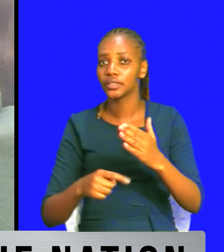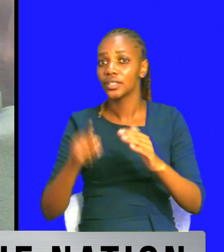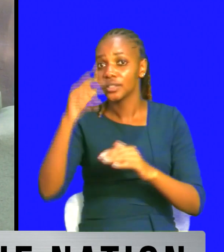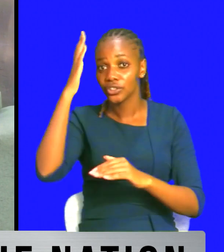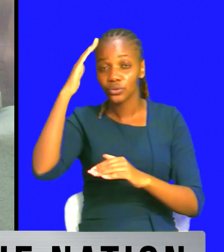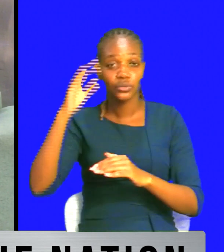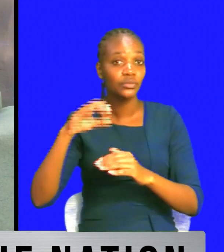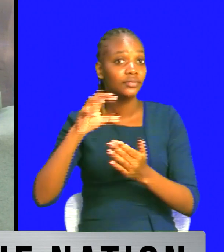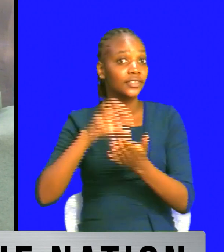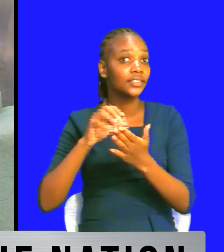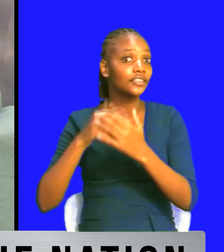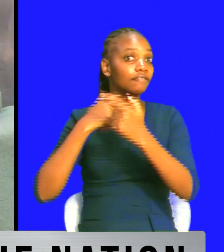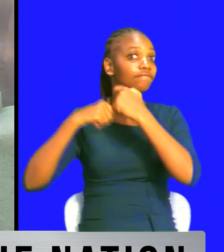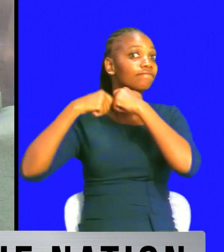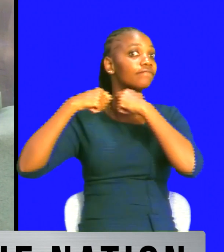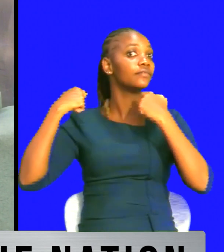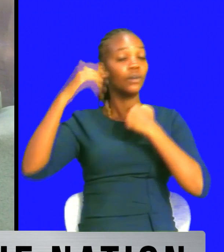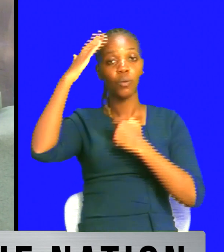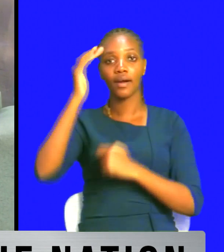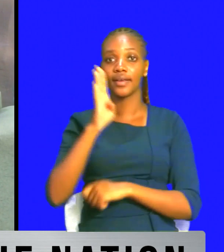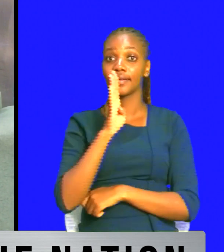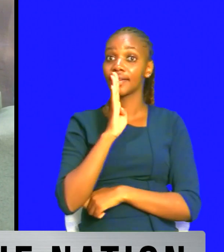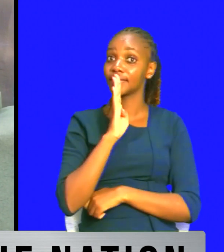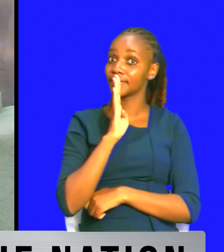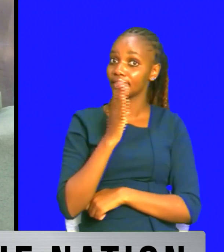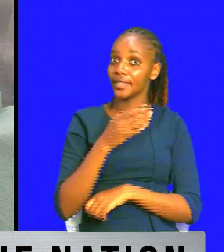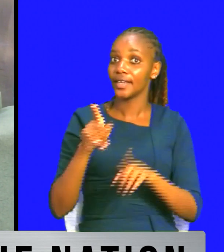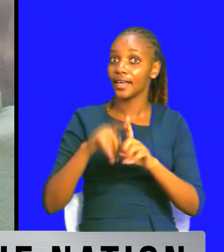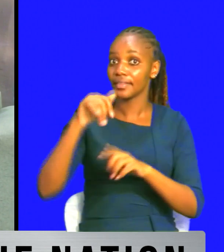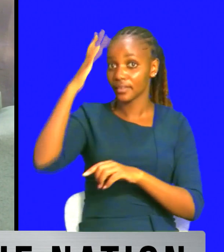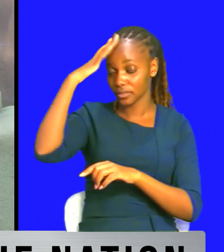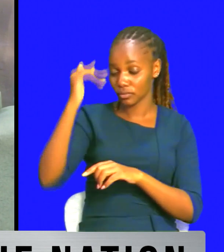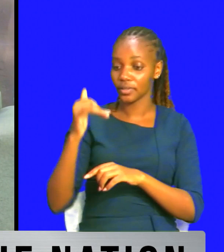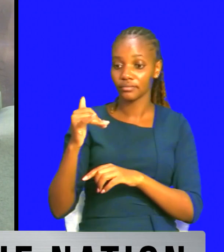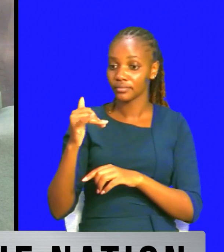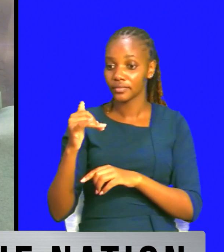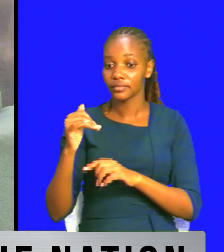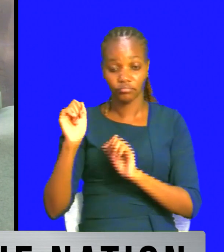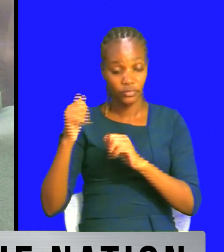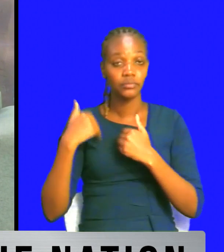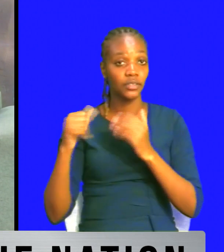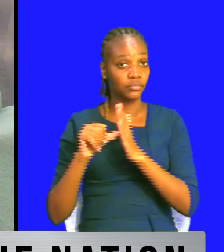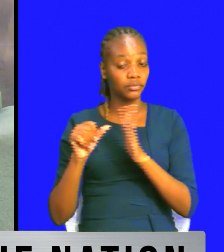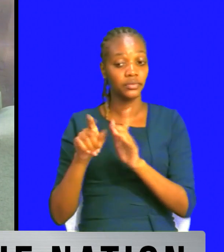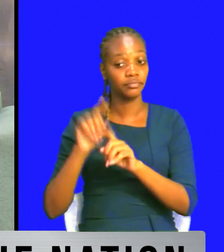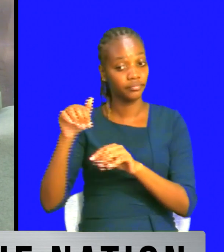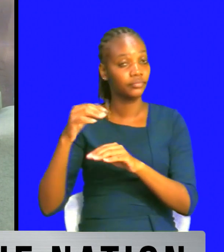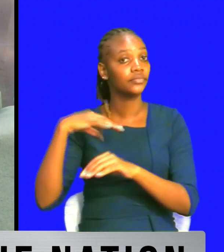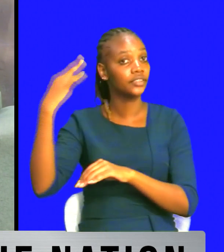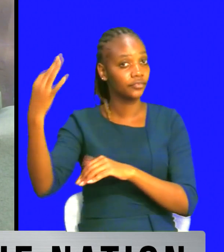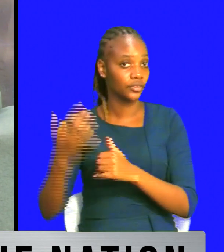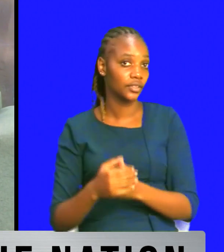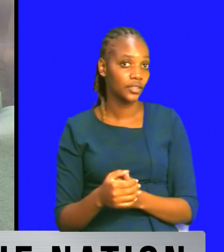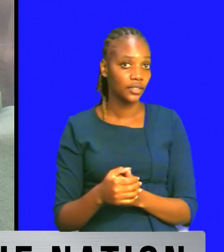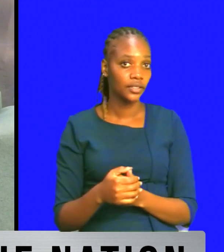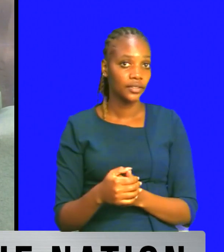people committing suicide because of debts, and that is where they're leading their people, and we're going to have a lot of problems in the near future.